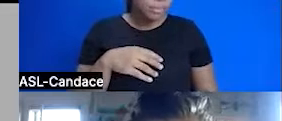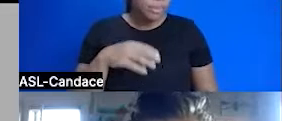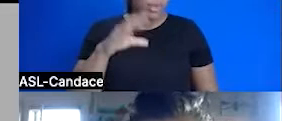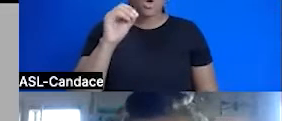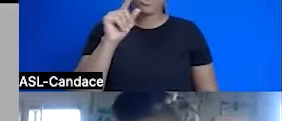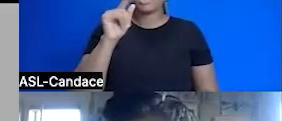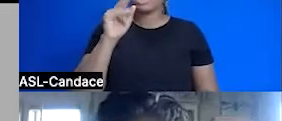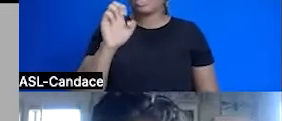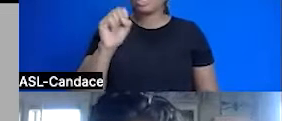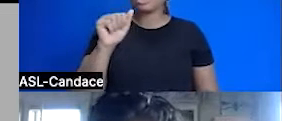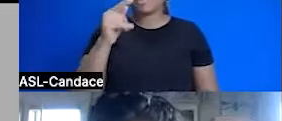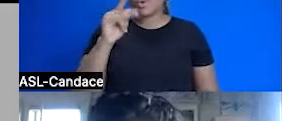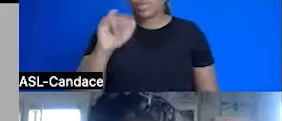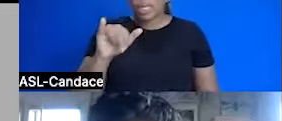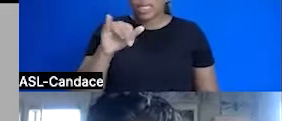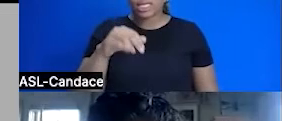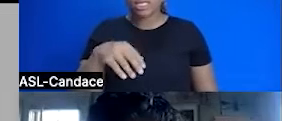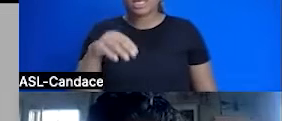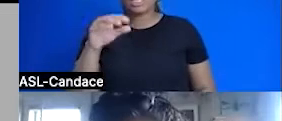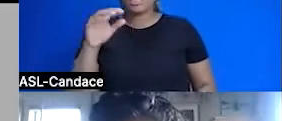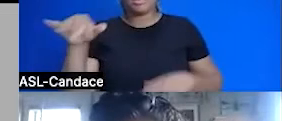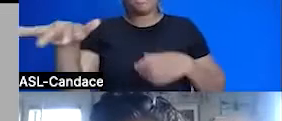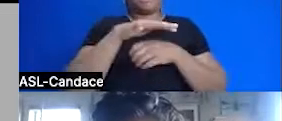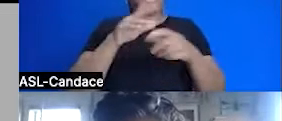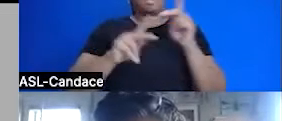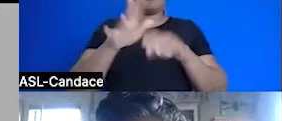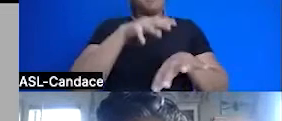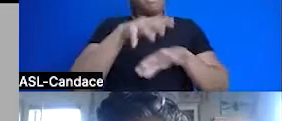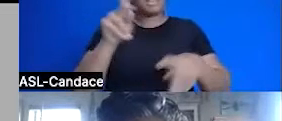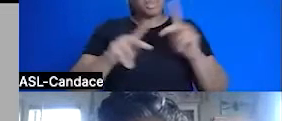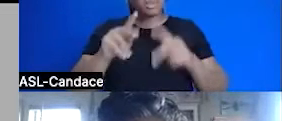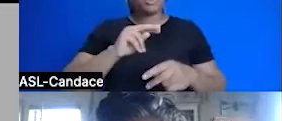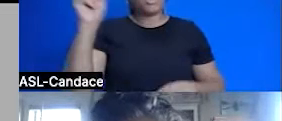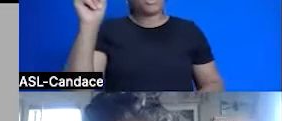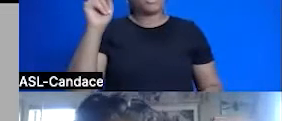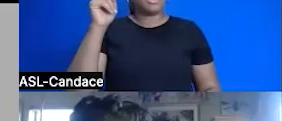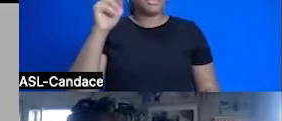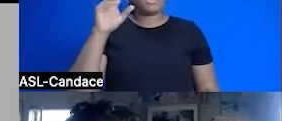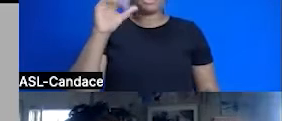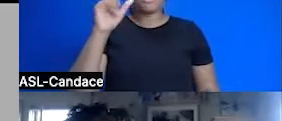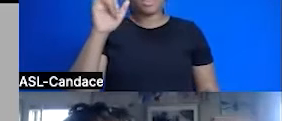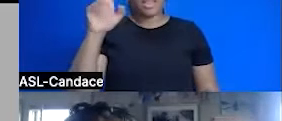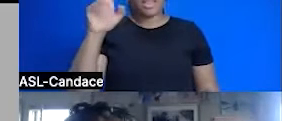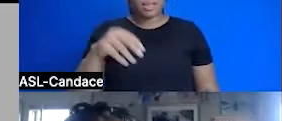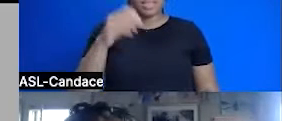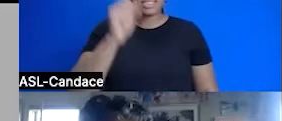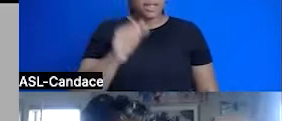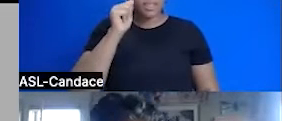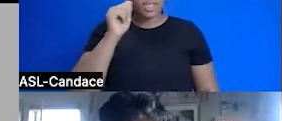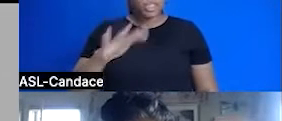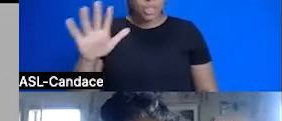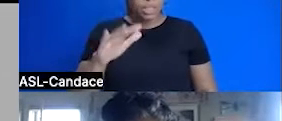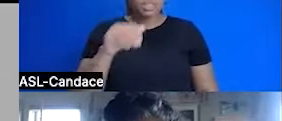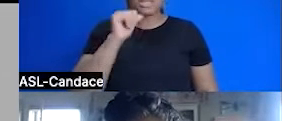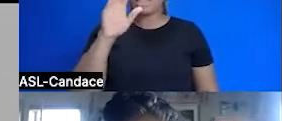Occaneechi, Saponi, Shakori, and the Tuscarora people, also known as Durham, North Carolina. I am a South Asian femme presenting